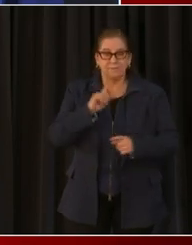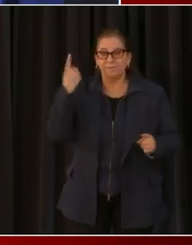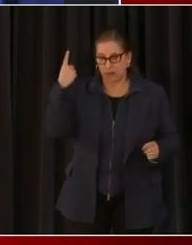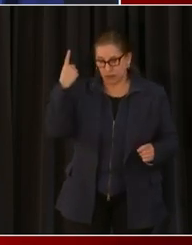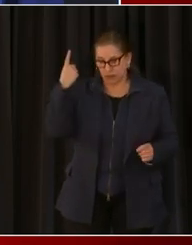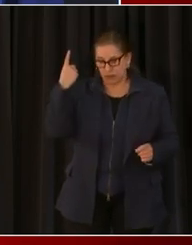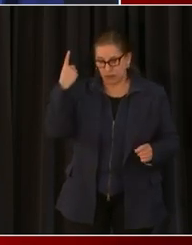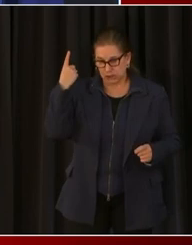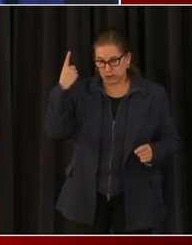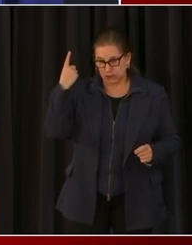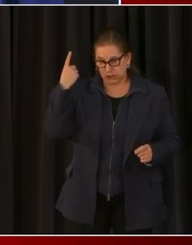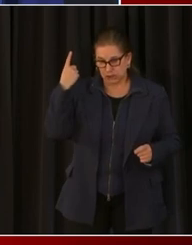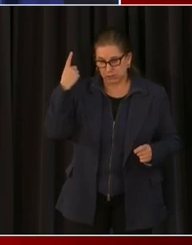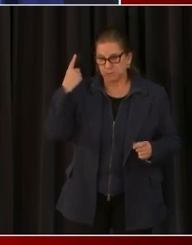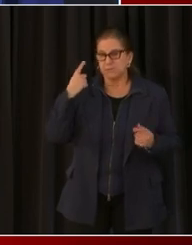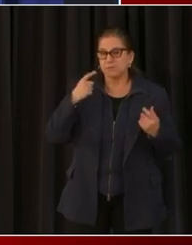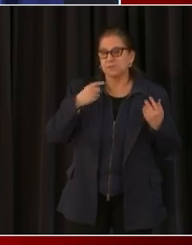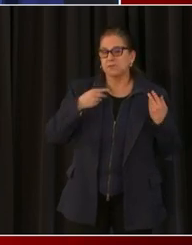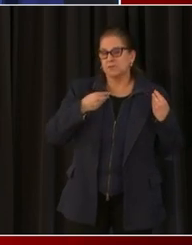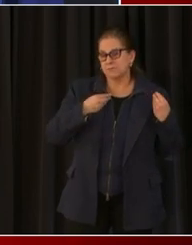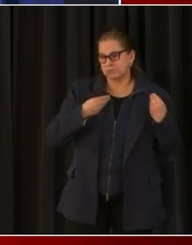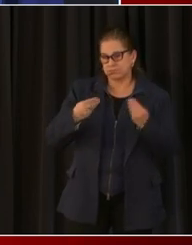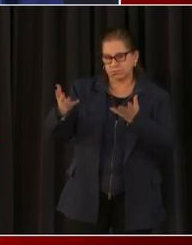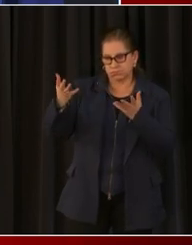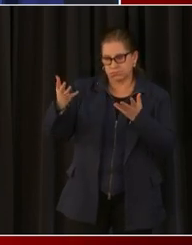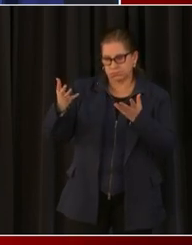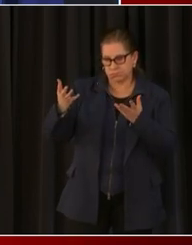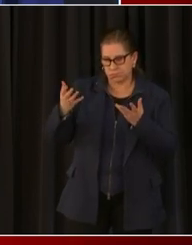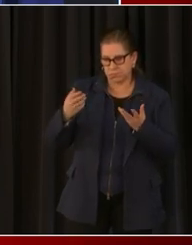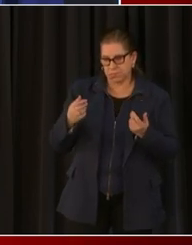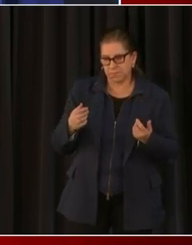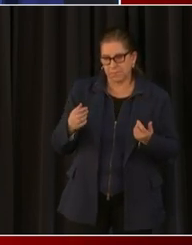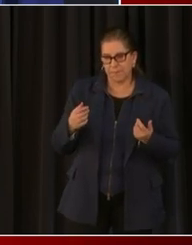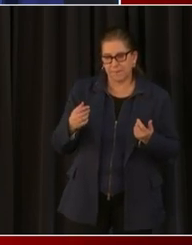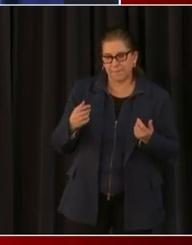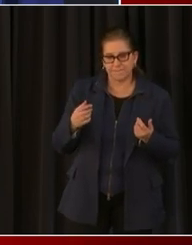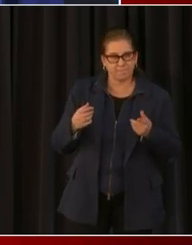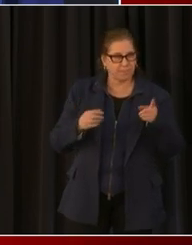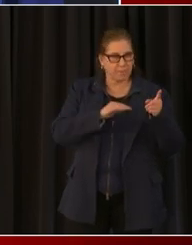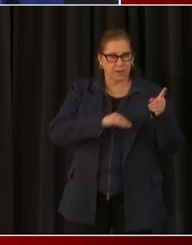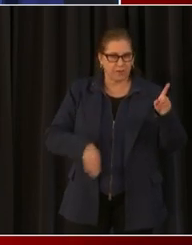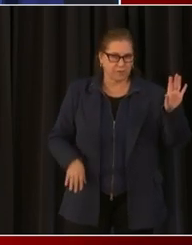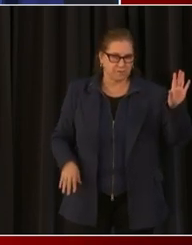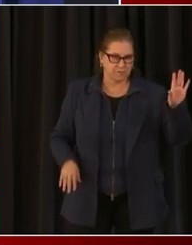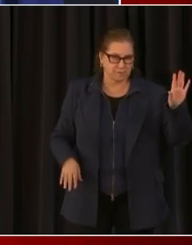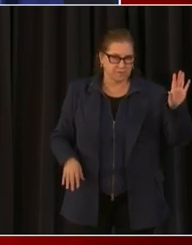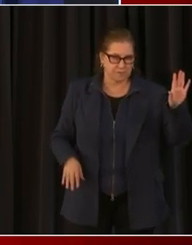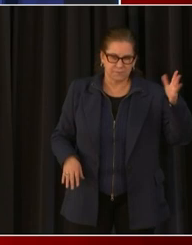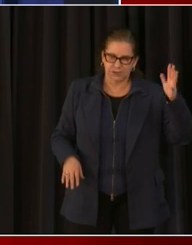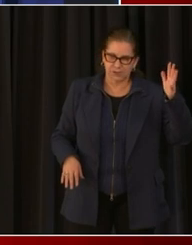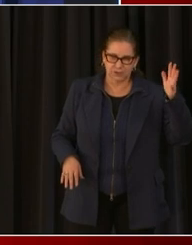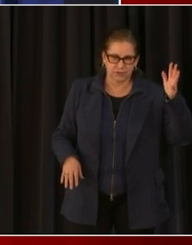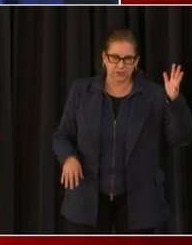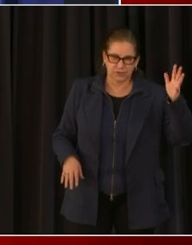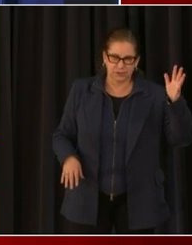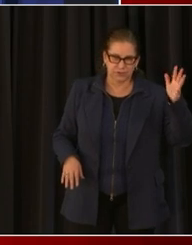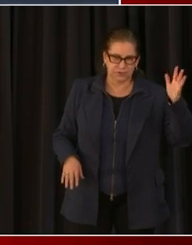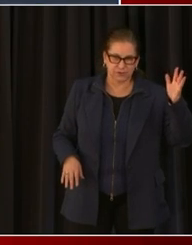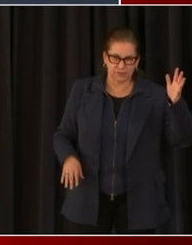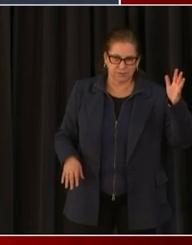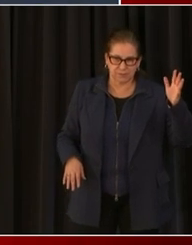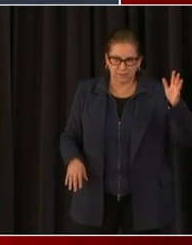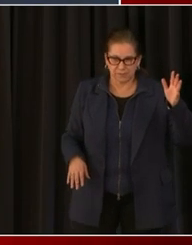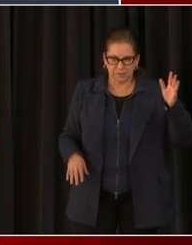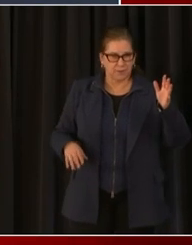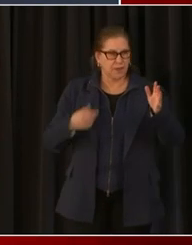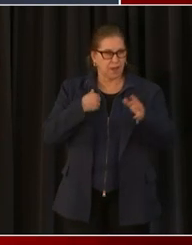people. So I have to look at all of it. But I have to add, Dr. Nesbitt, having gotten my medical degree last night,